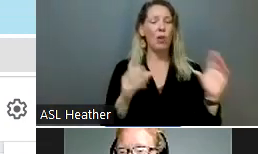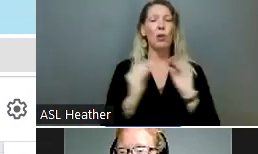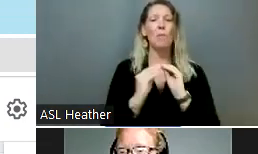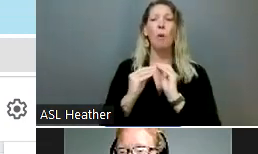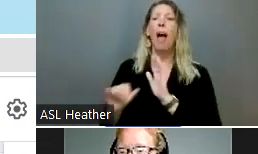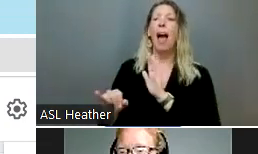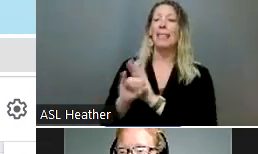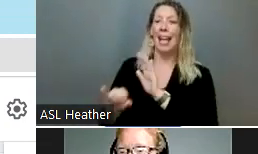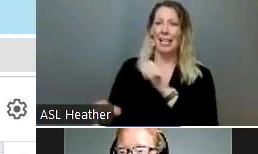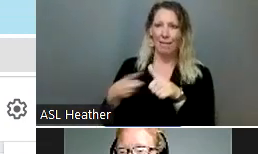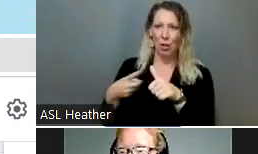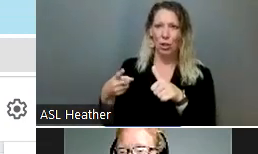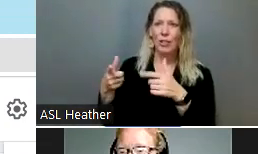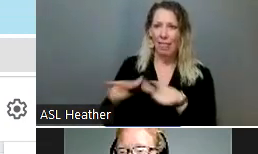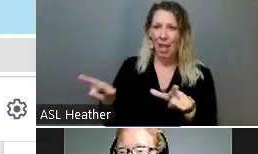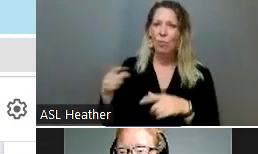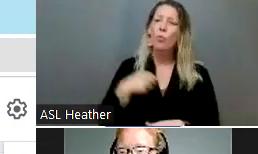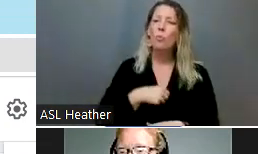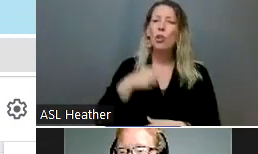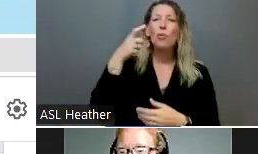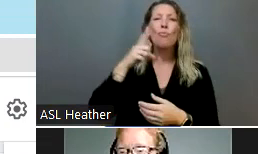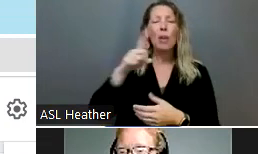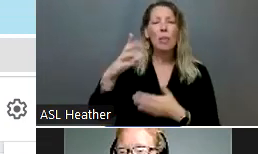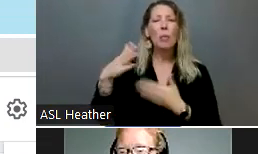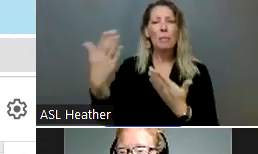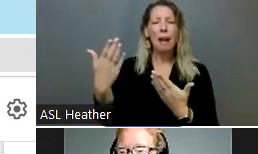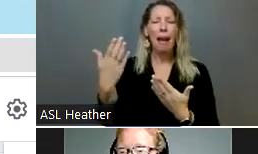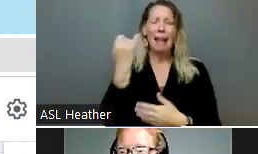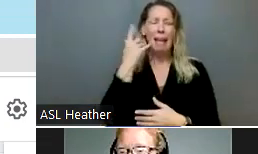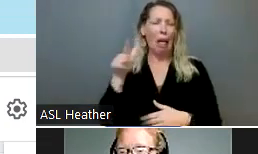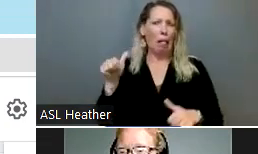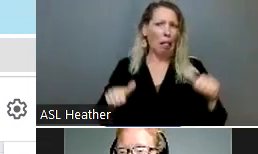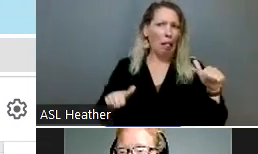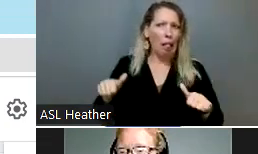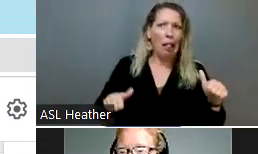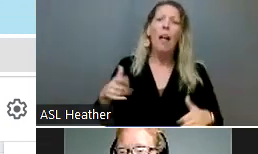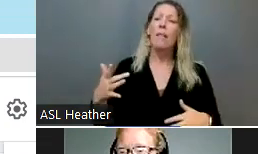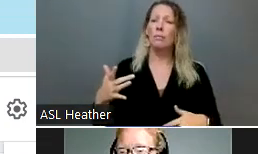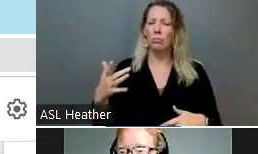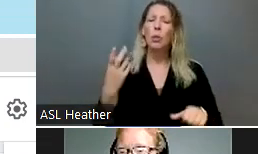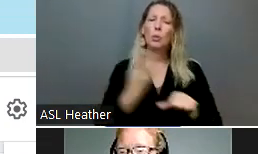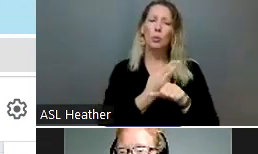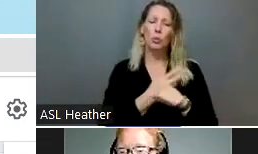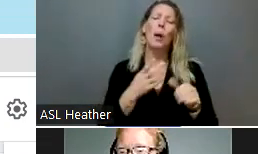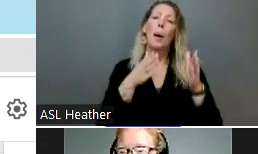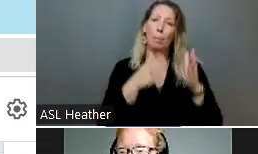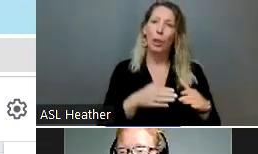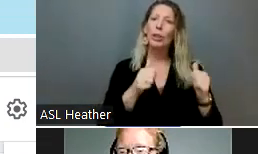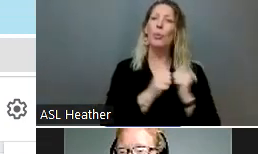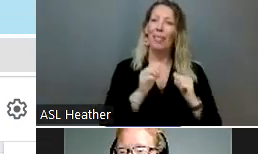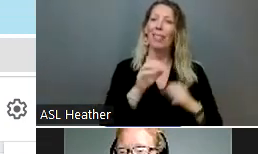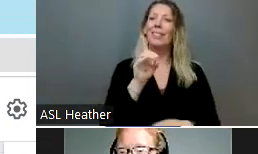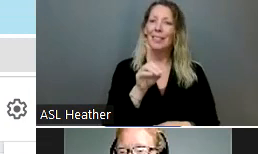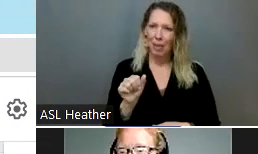identity-first language. But we really recommend, when in doubt, that folks still use person-first language and say person with a